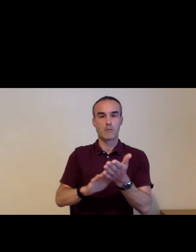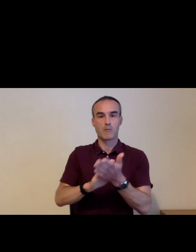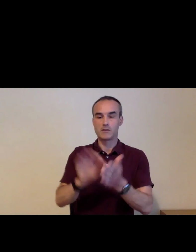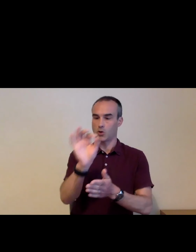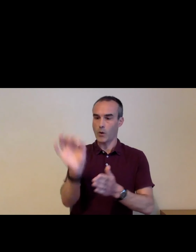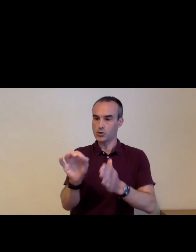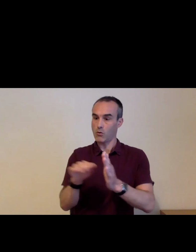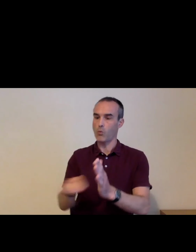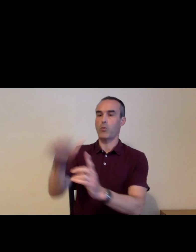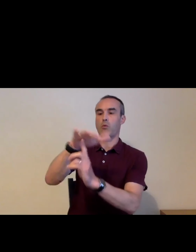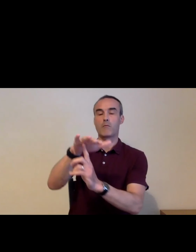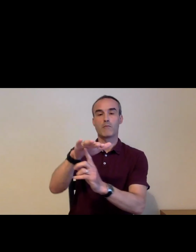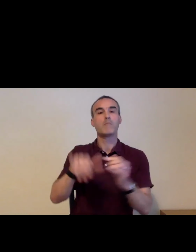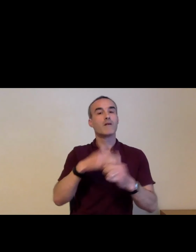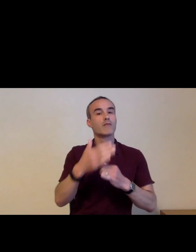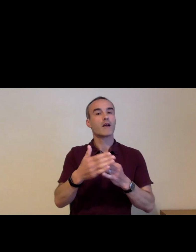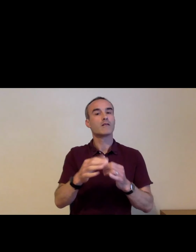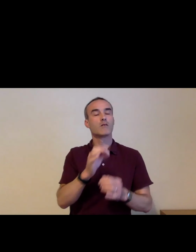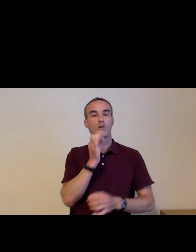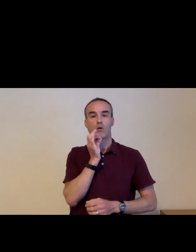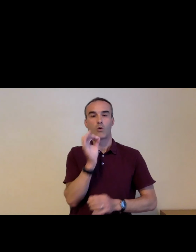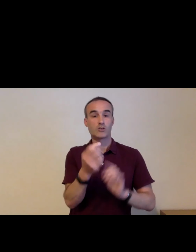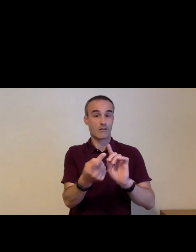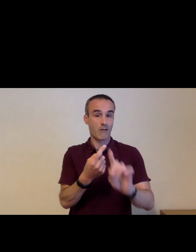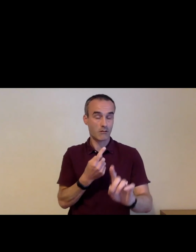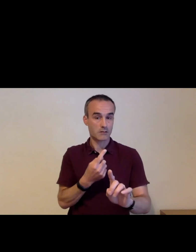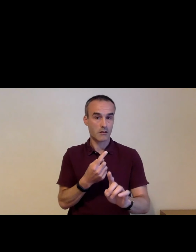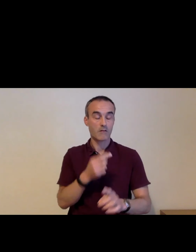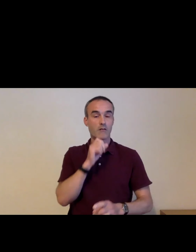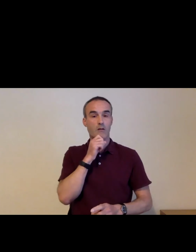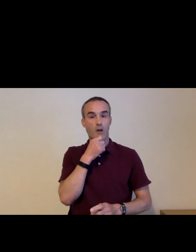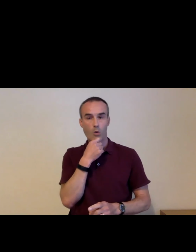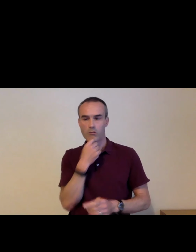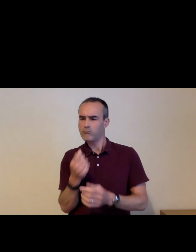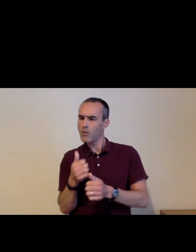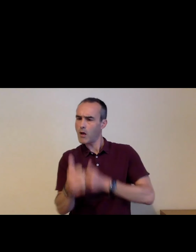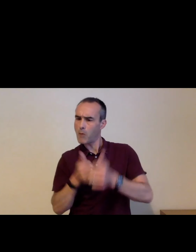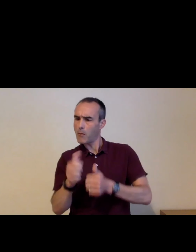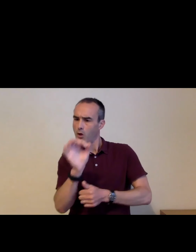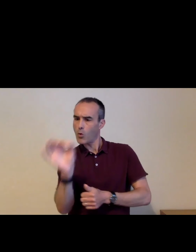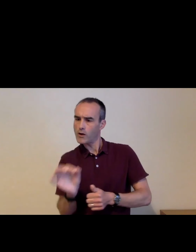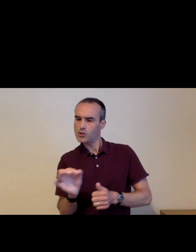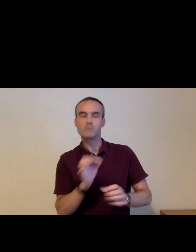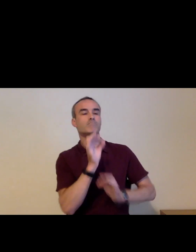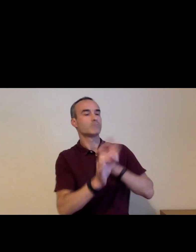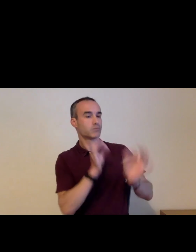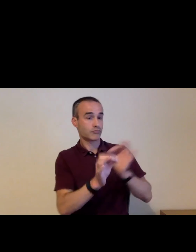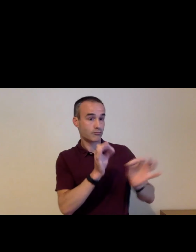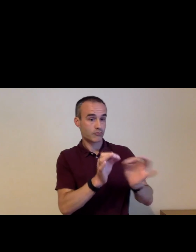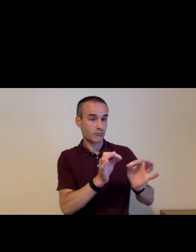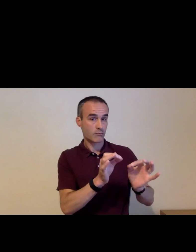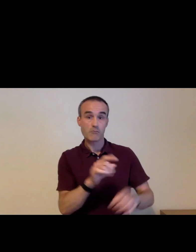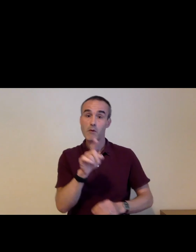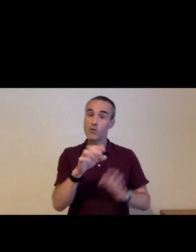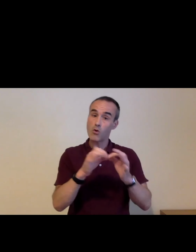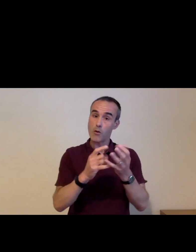session, and I'll ask the speakers the questions that everyone submits. If you're a BSL user and you